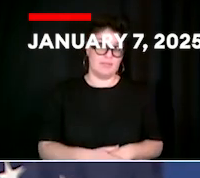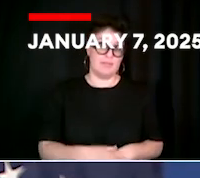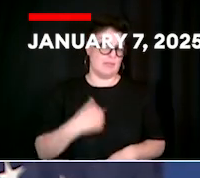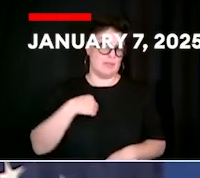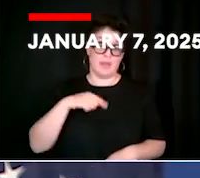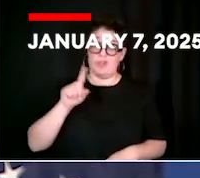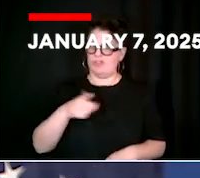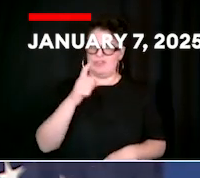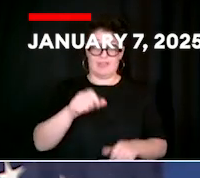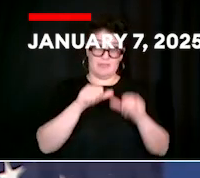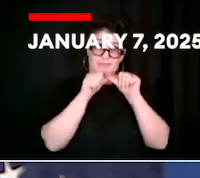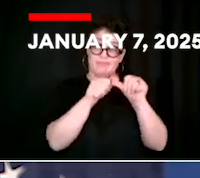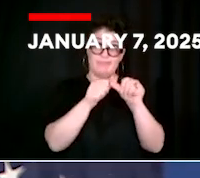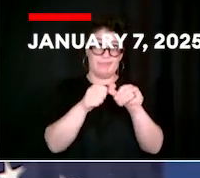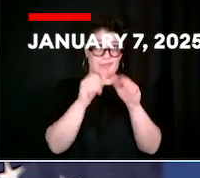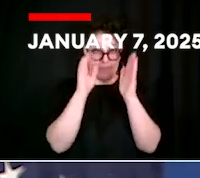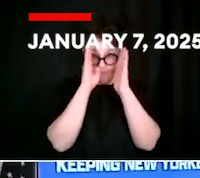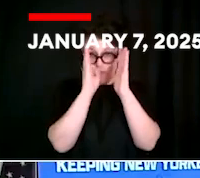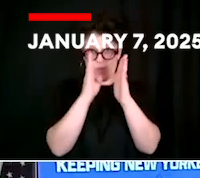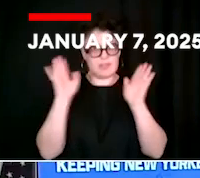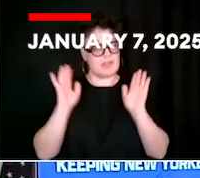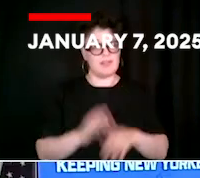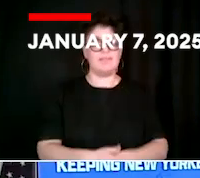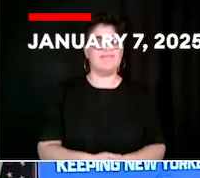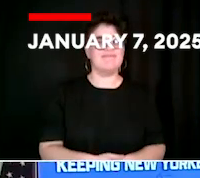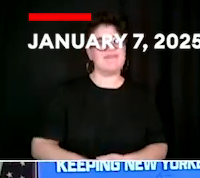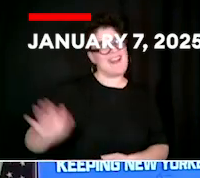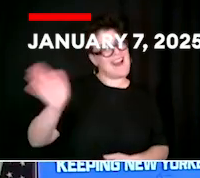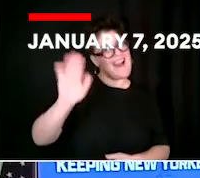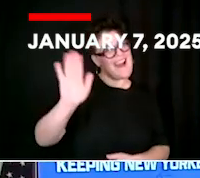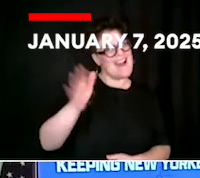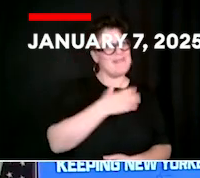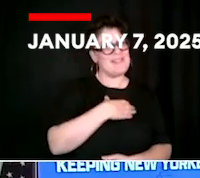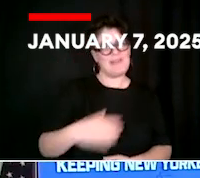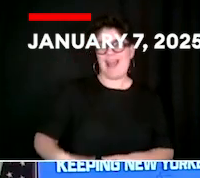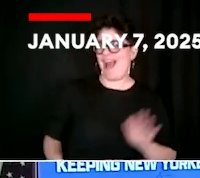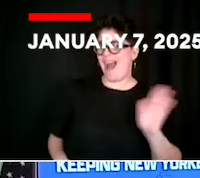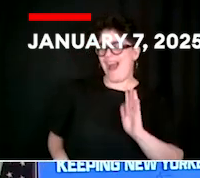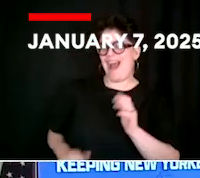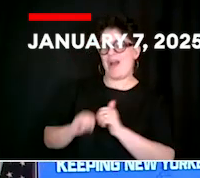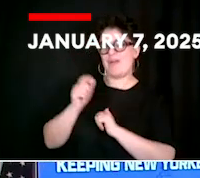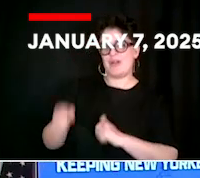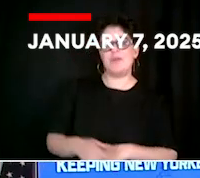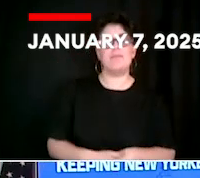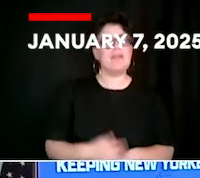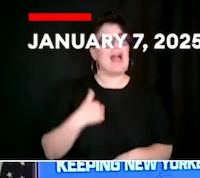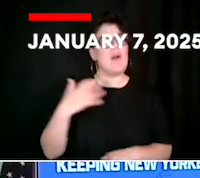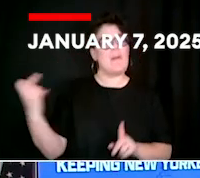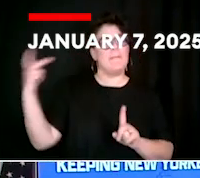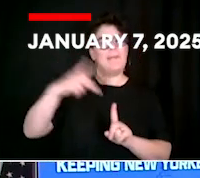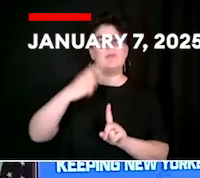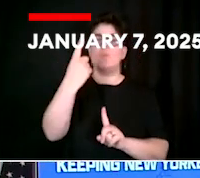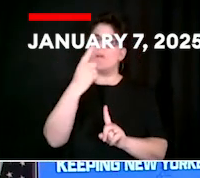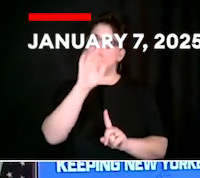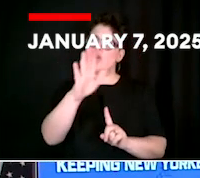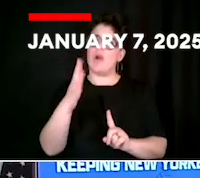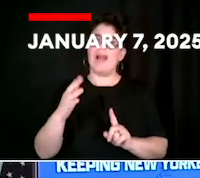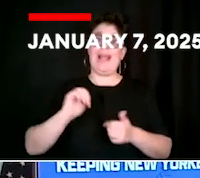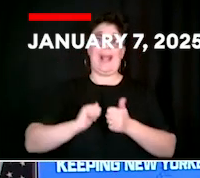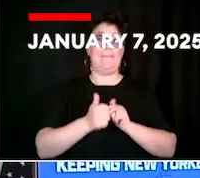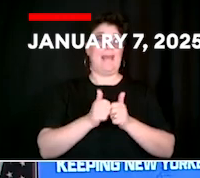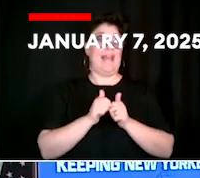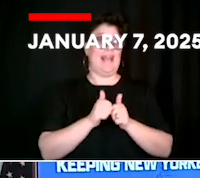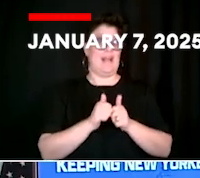focused. Hi, Mr. Mayor. How are you? I wanted to go back to one of your campaign promises, which Yes. was